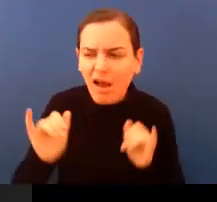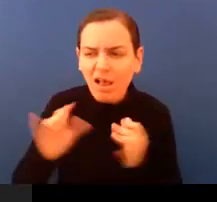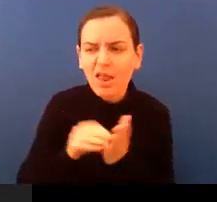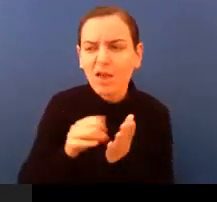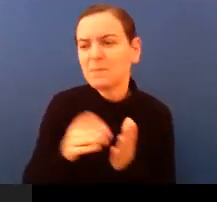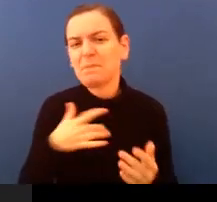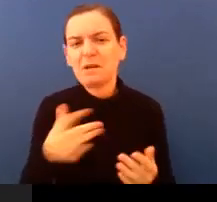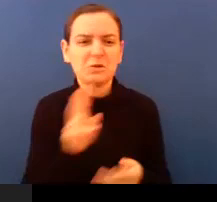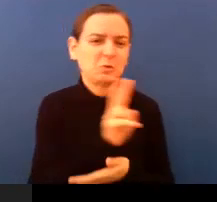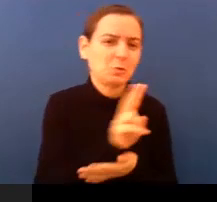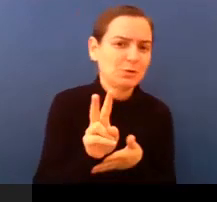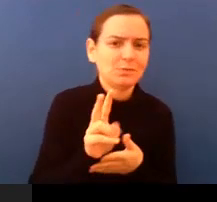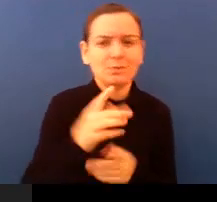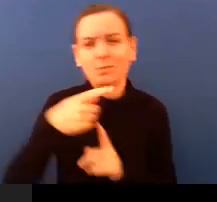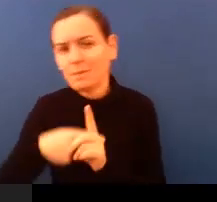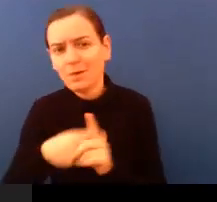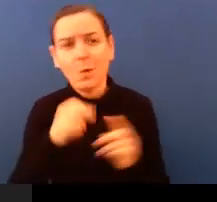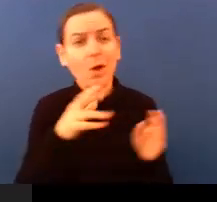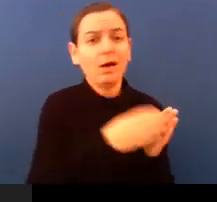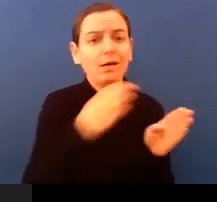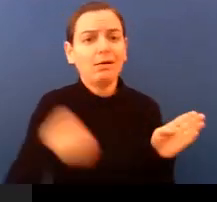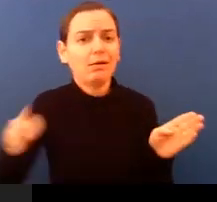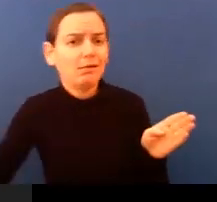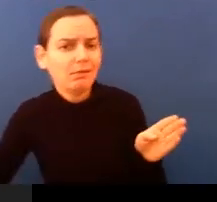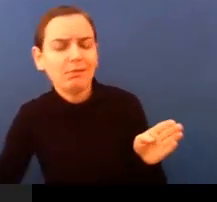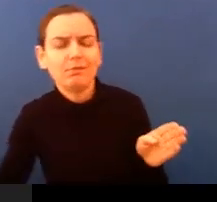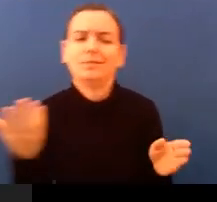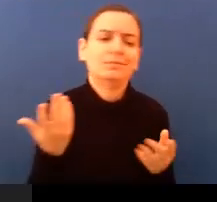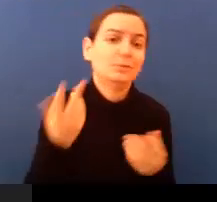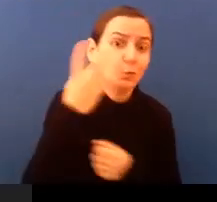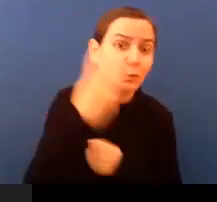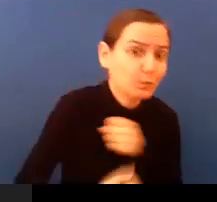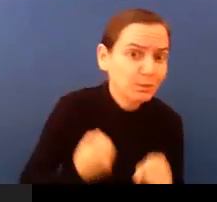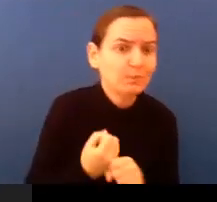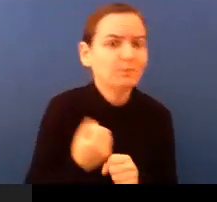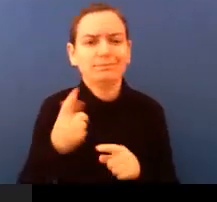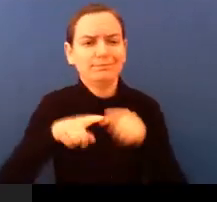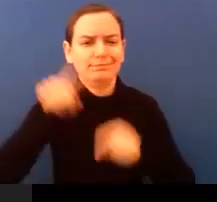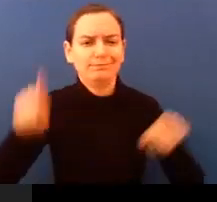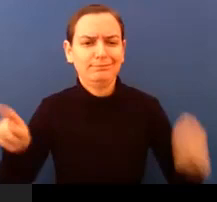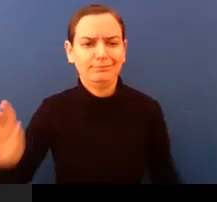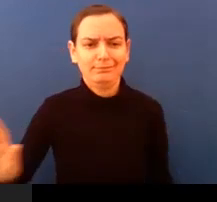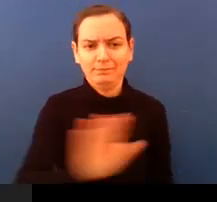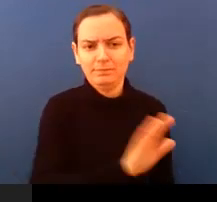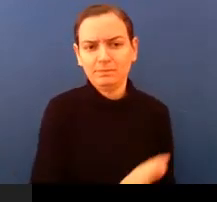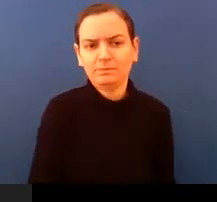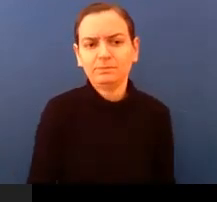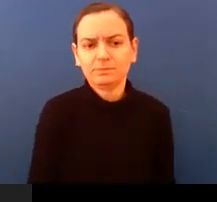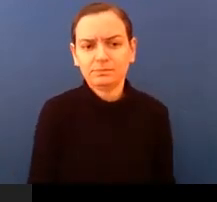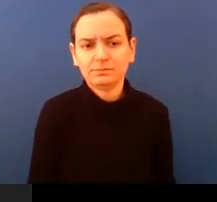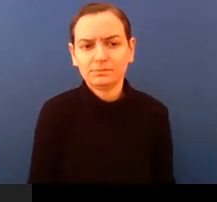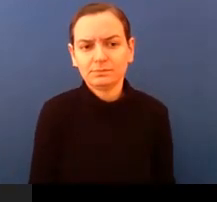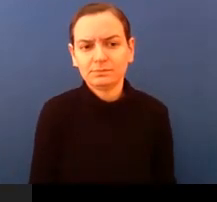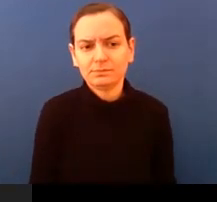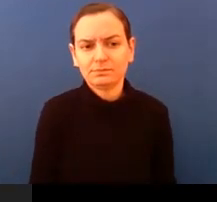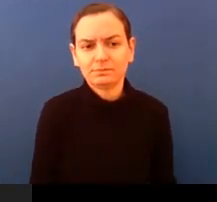The guide dogs are trained as well as the new owners are trained how to work with the dogs. So some considerations